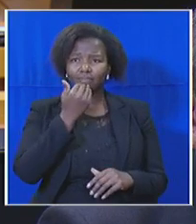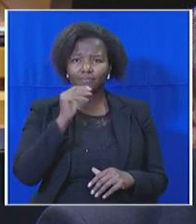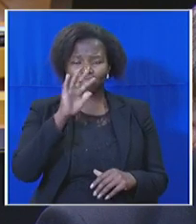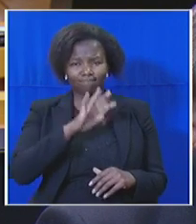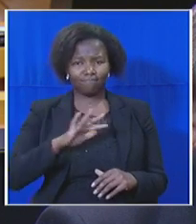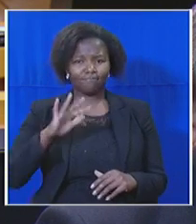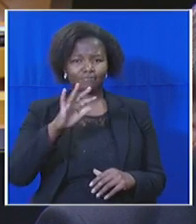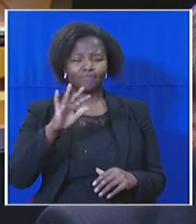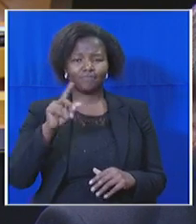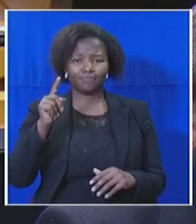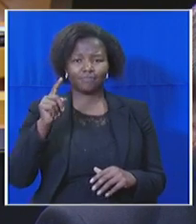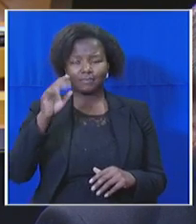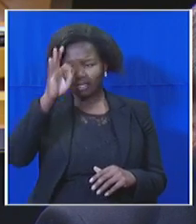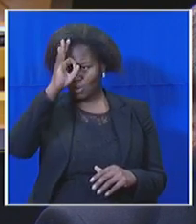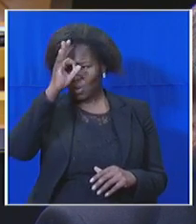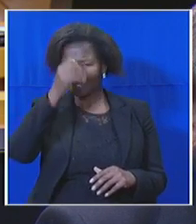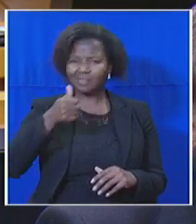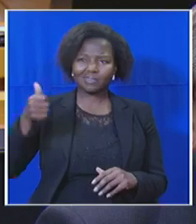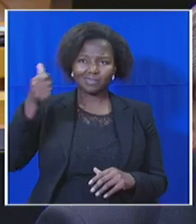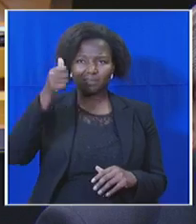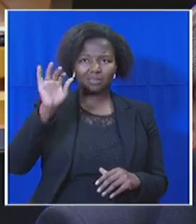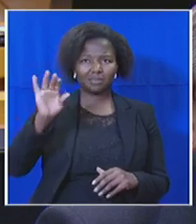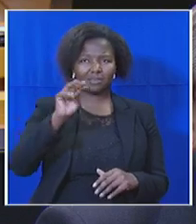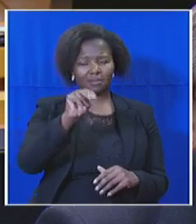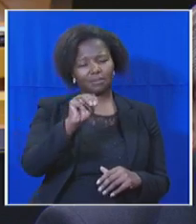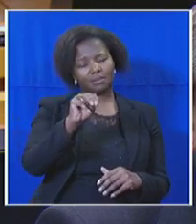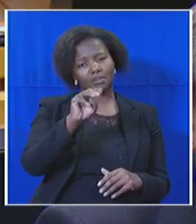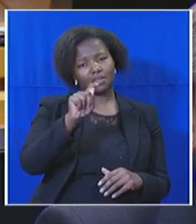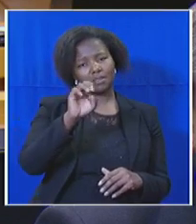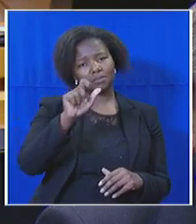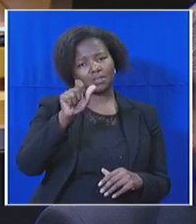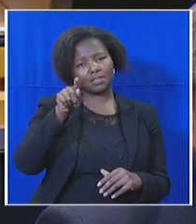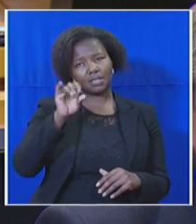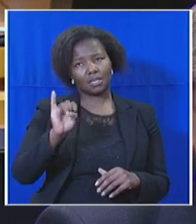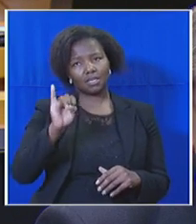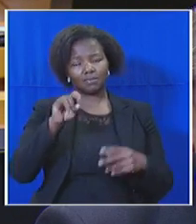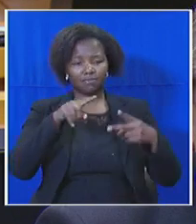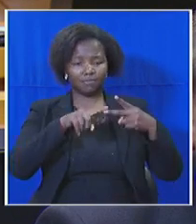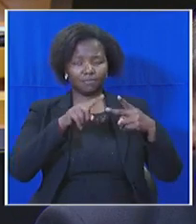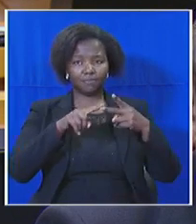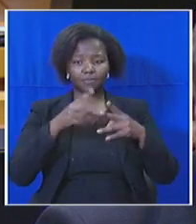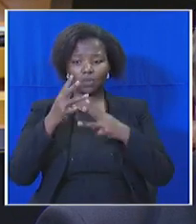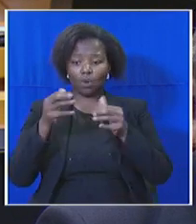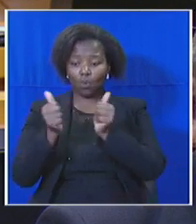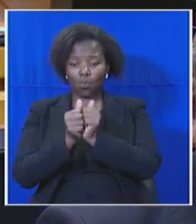of Detective Constable Mtetheleli Gaina and the wounded of his colleagues Constable